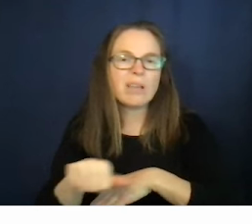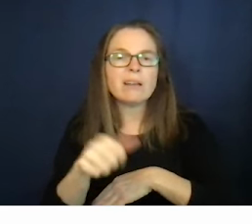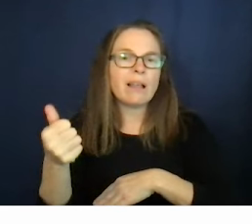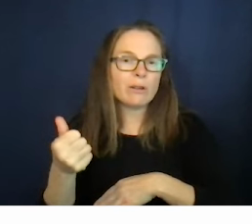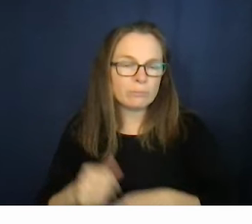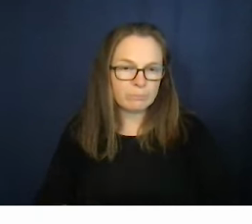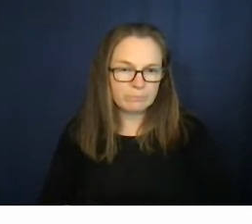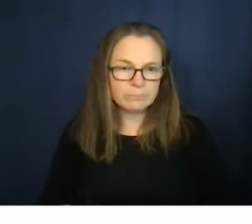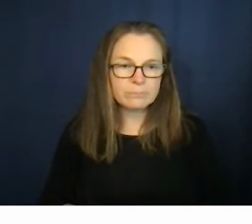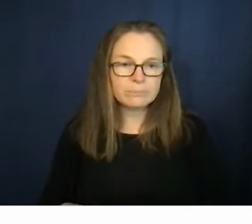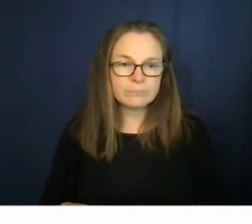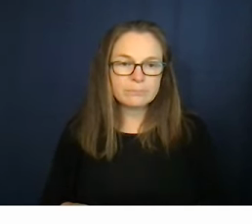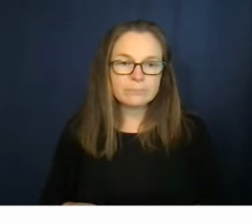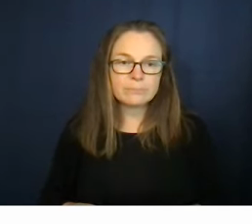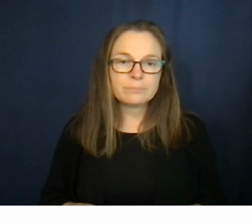supportive services.